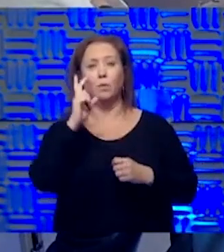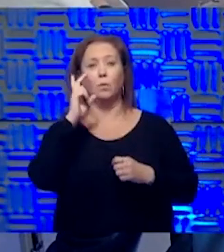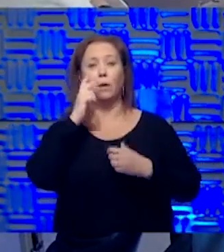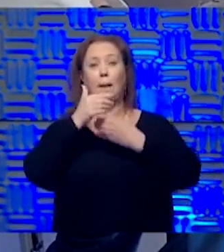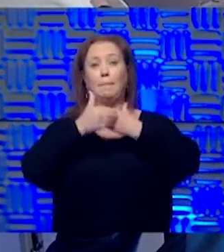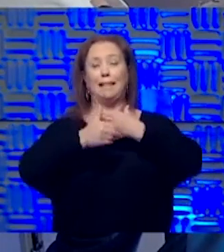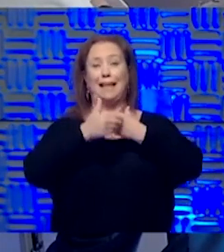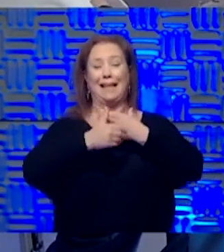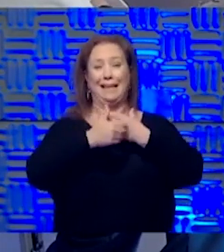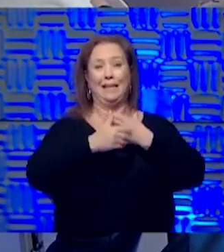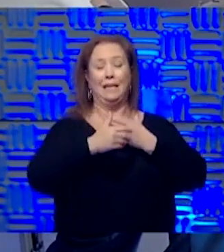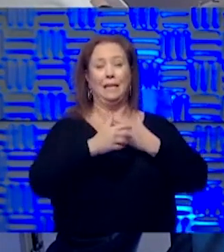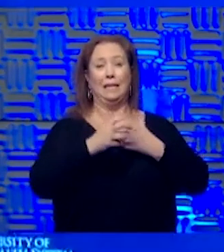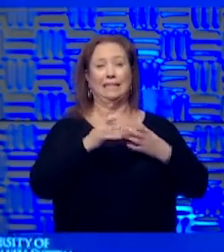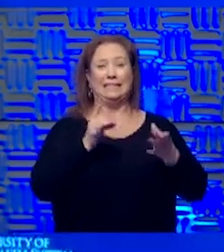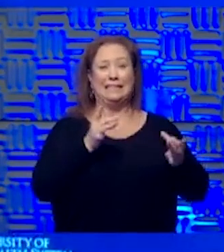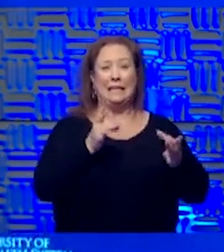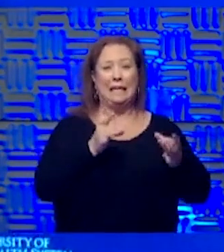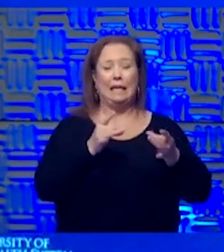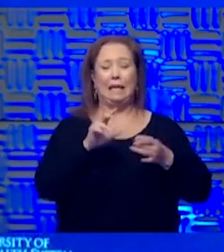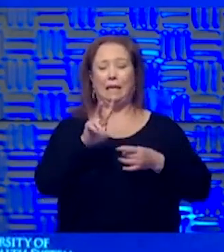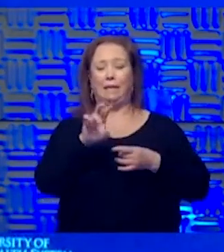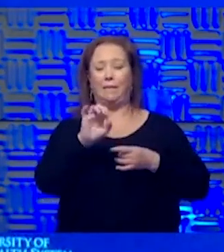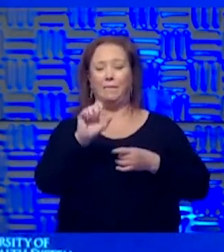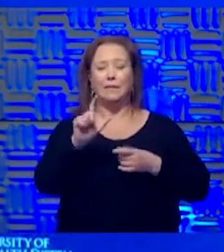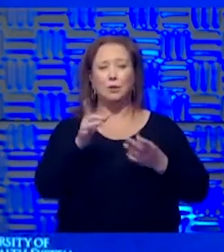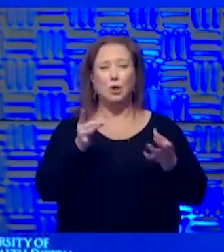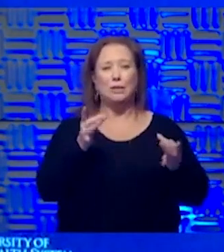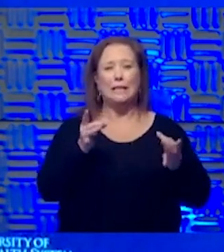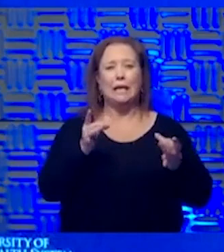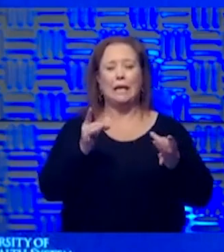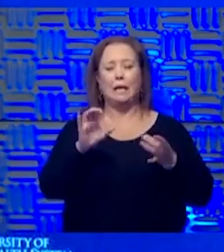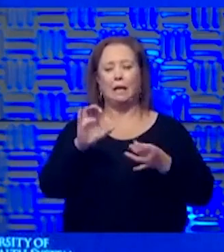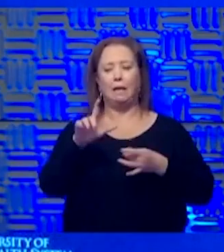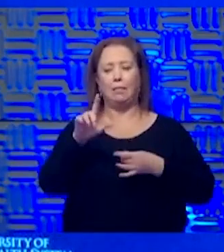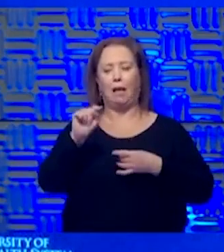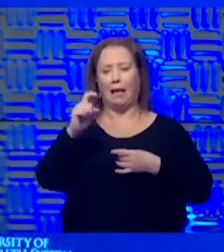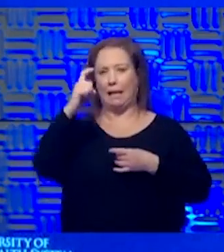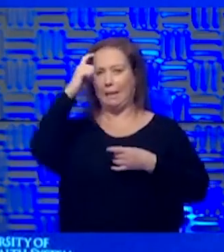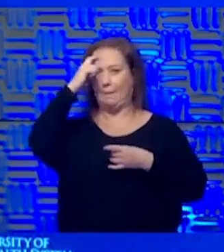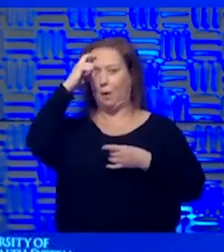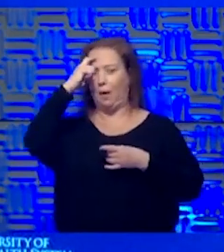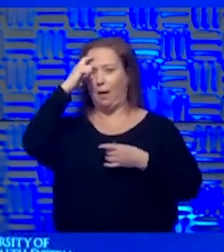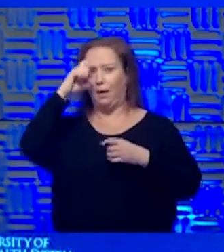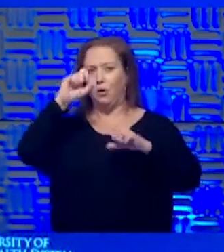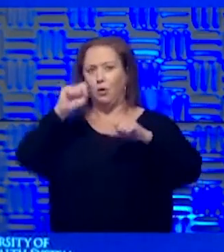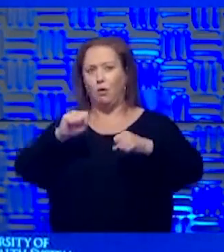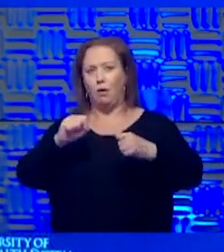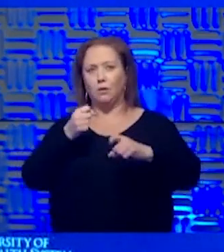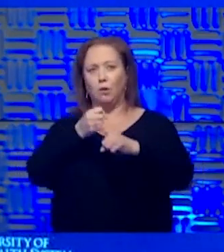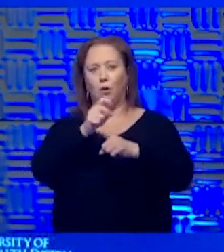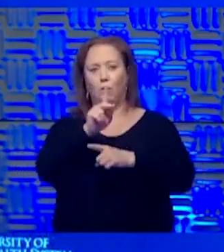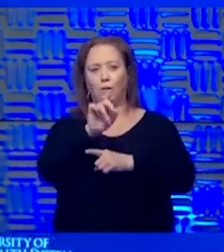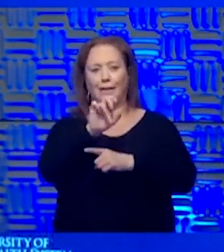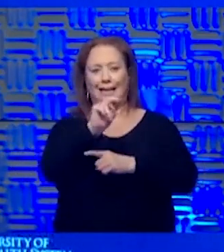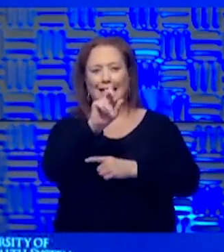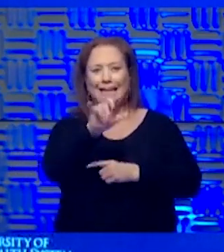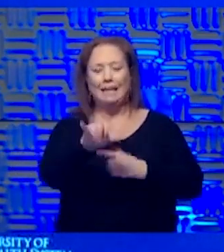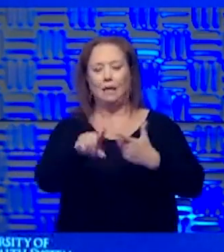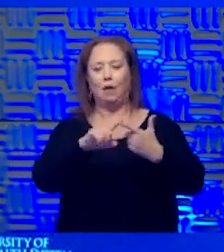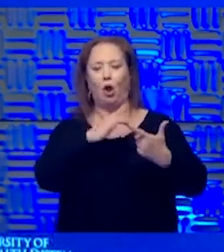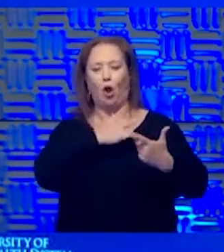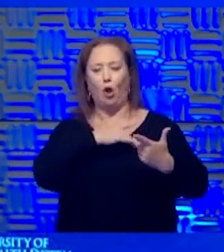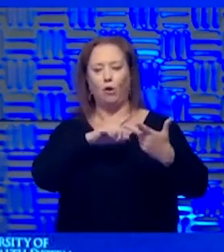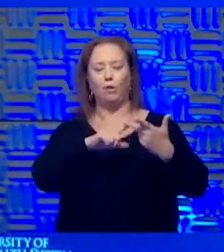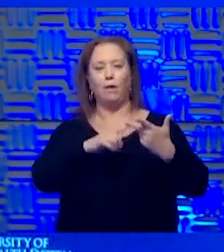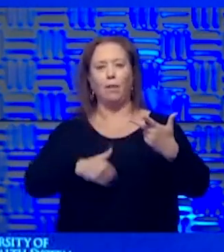is stickier, the vessels are stickier, you get a lot of clotting in your brain, but you can also get it in your kidneys, in your heart, in your lungs, in